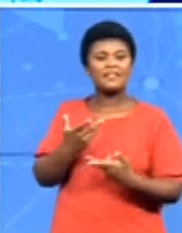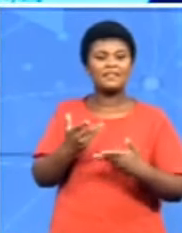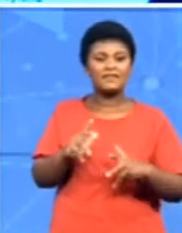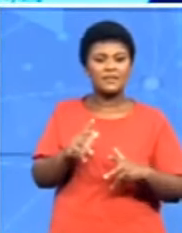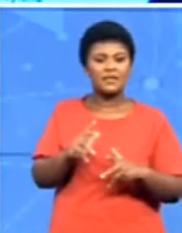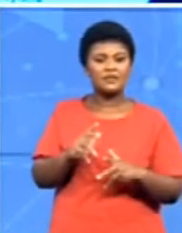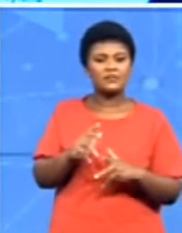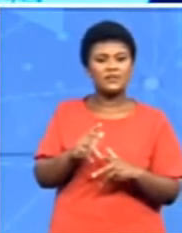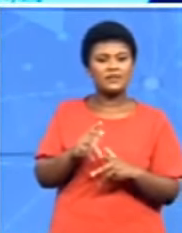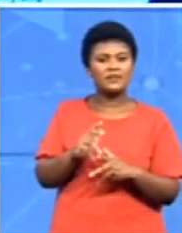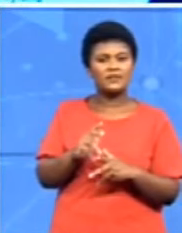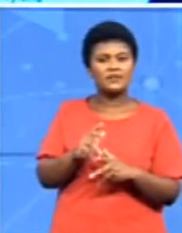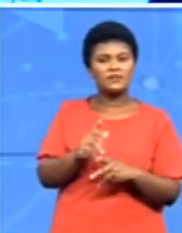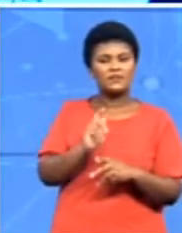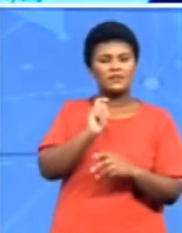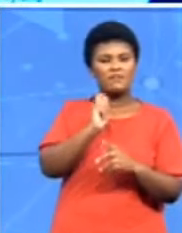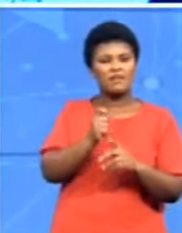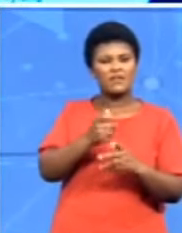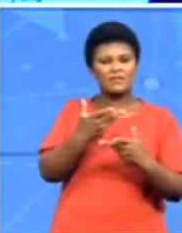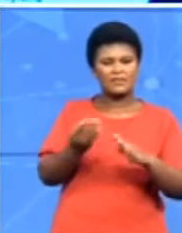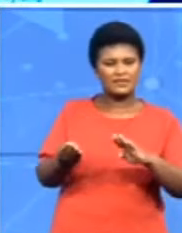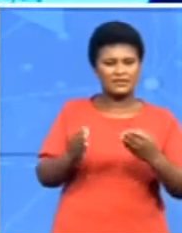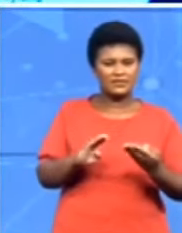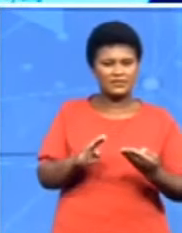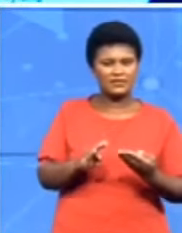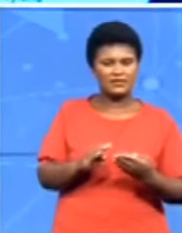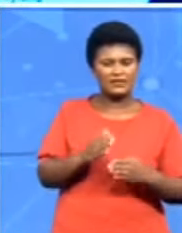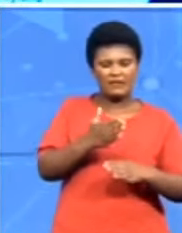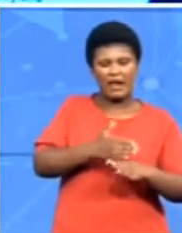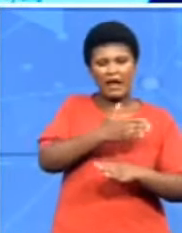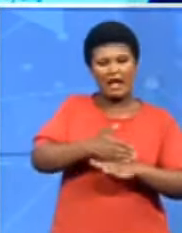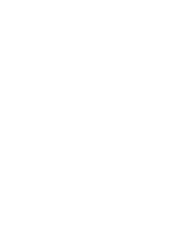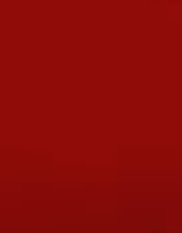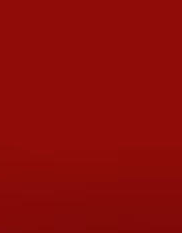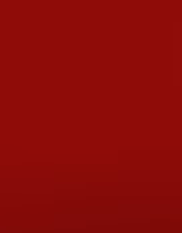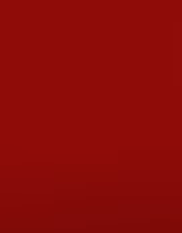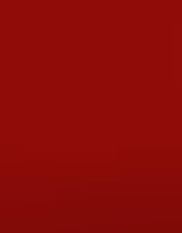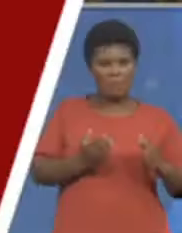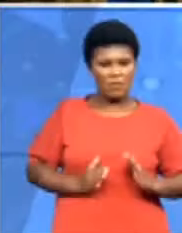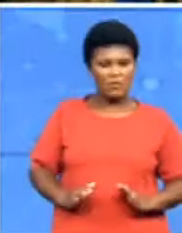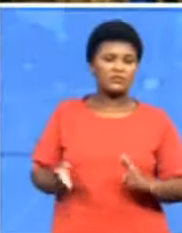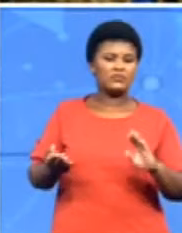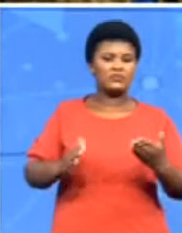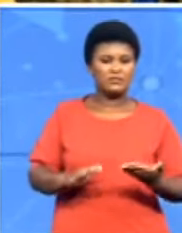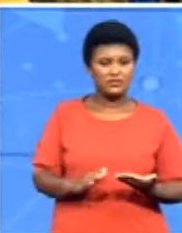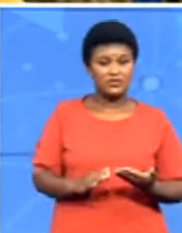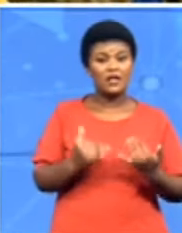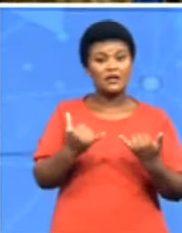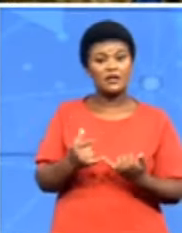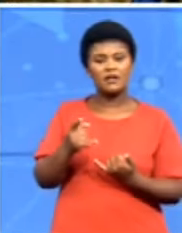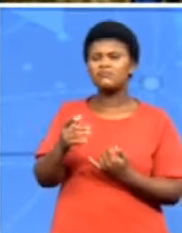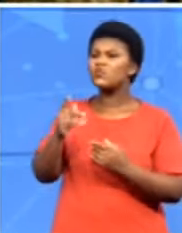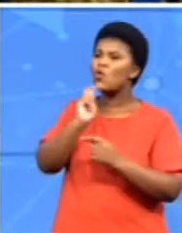Lwandile is with the Premier of the Eastern Cape. He joins us now live. Lwandile, a very good morning to you. Firstly, give